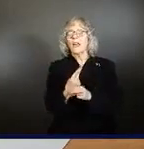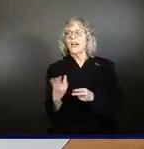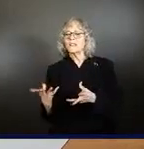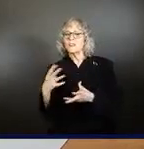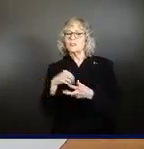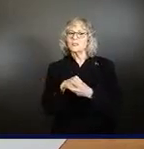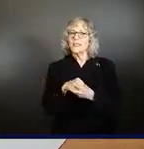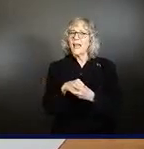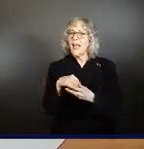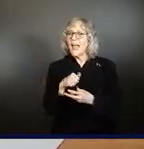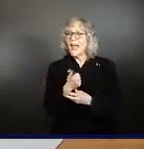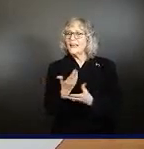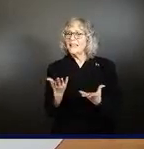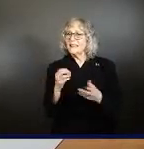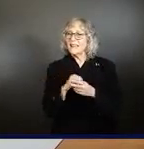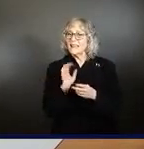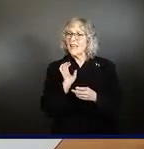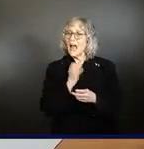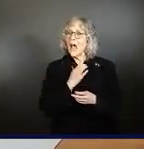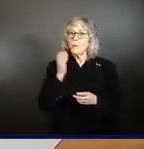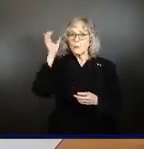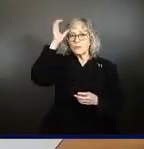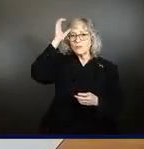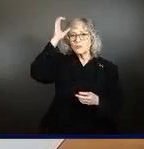our solar system already?